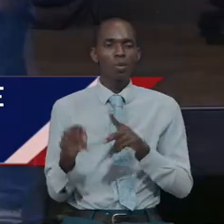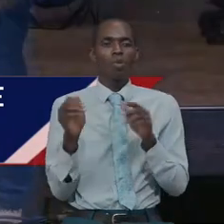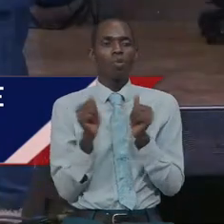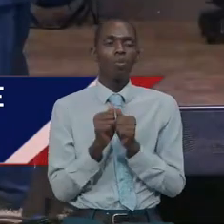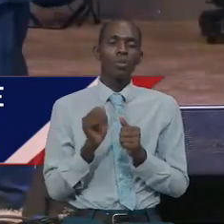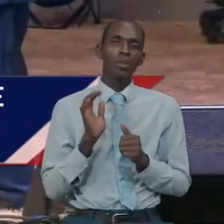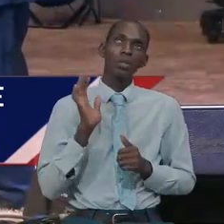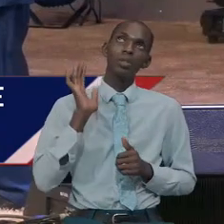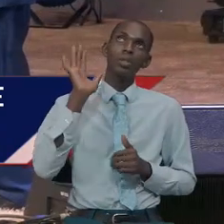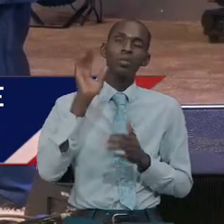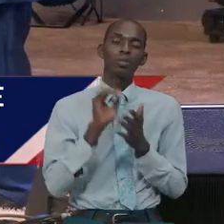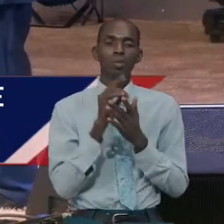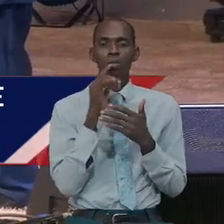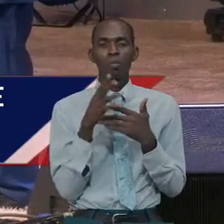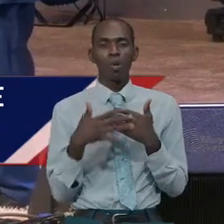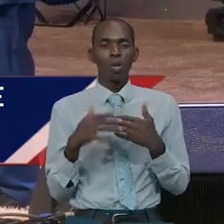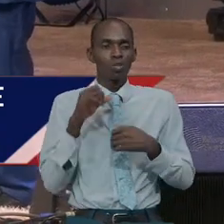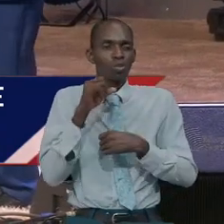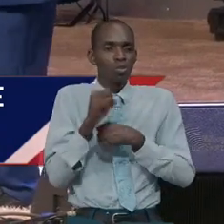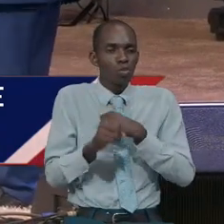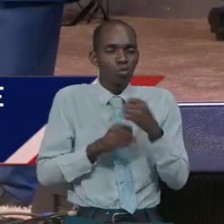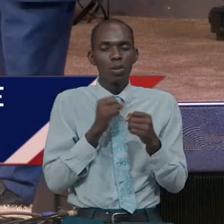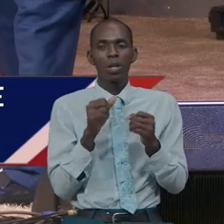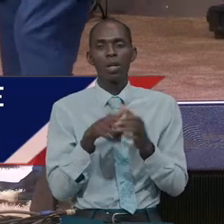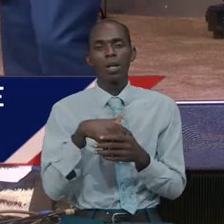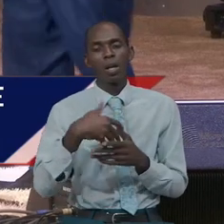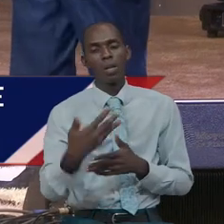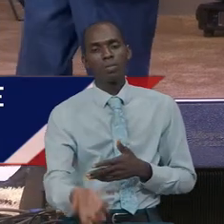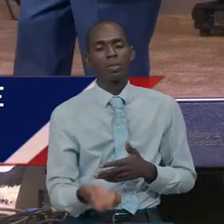own blood, suffered without the gate. Then